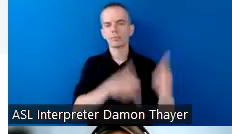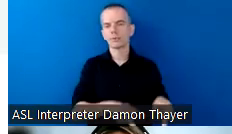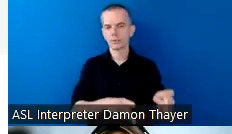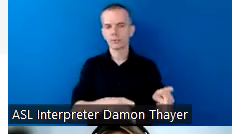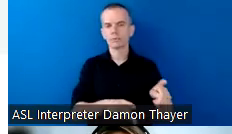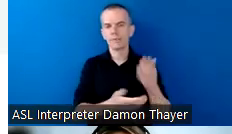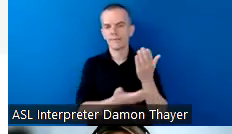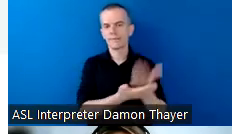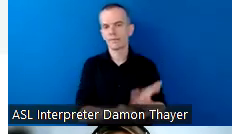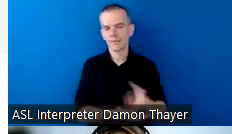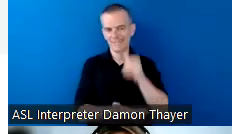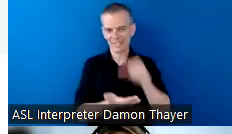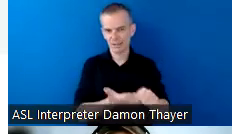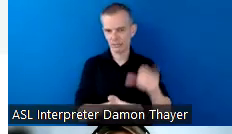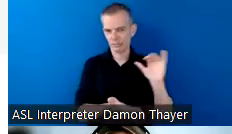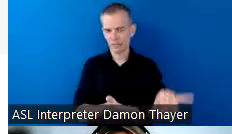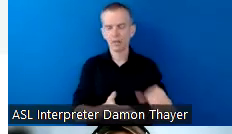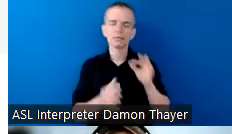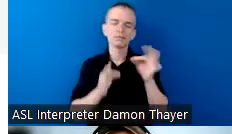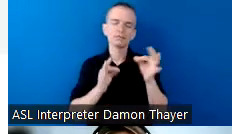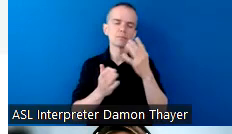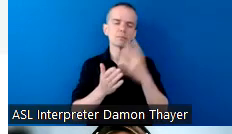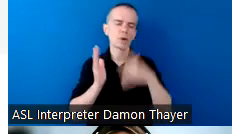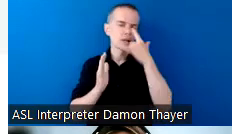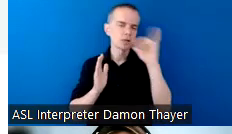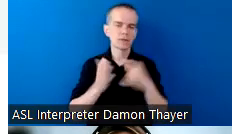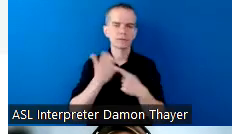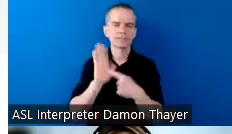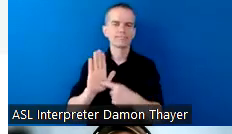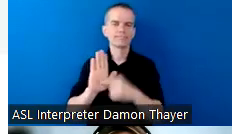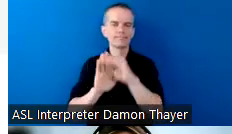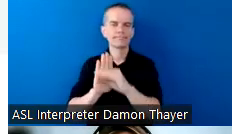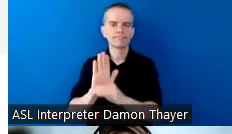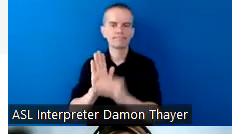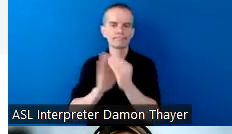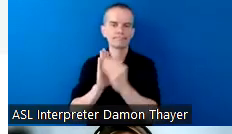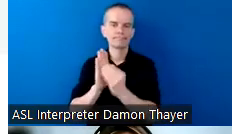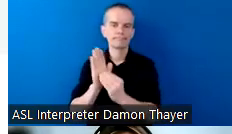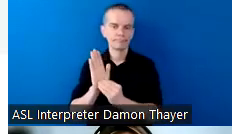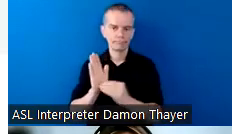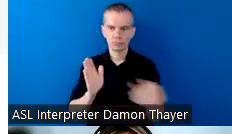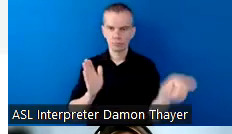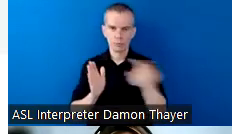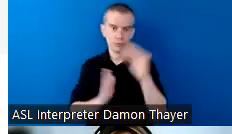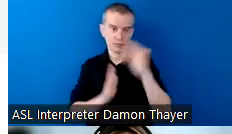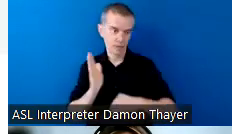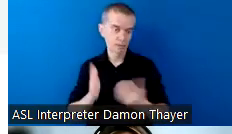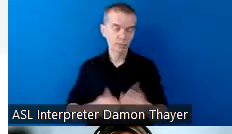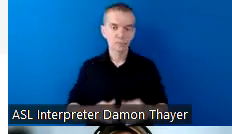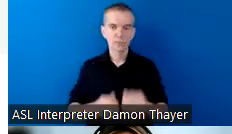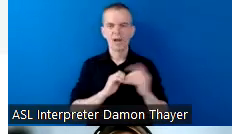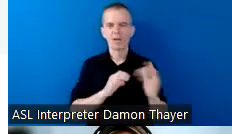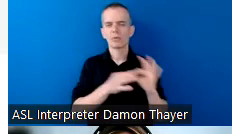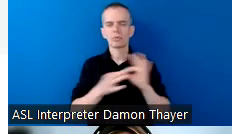like. We'll be able to kind of show you on the screen the spaces that you will need to fill out, so how it relates